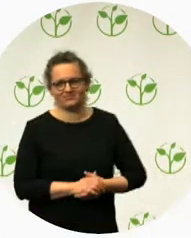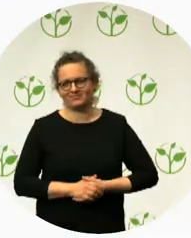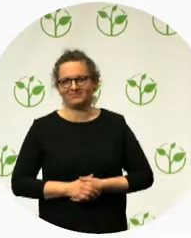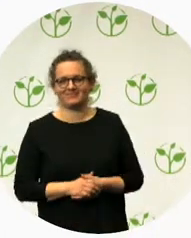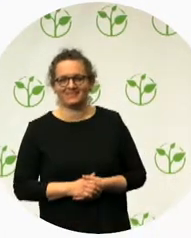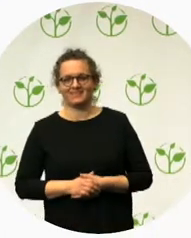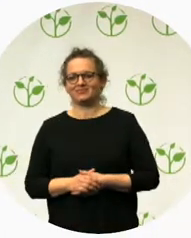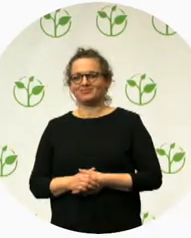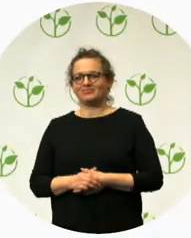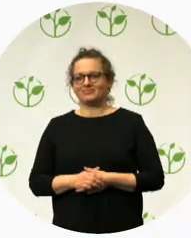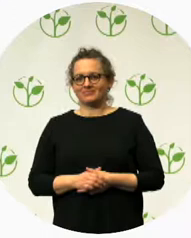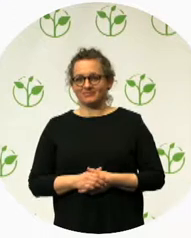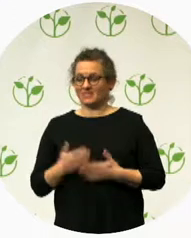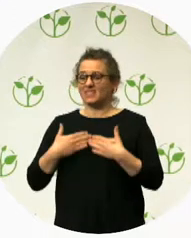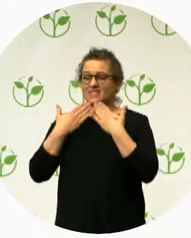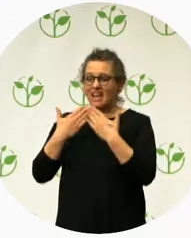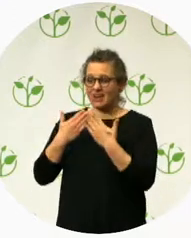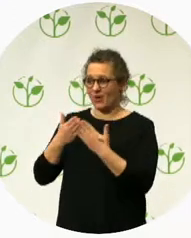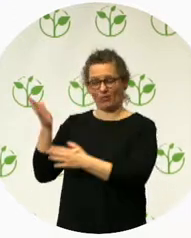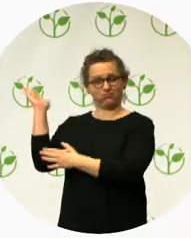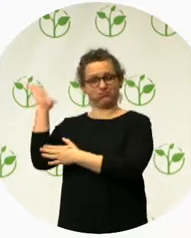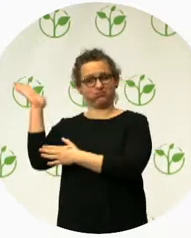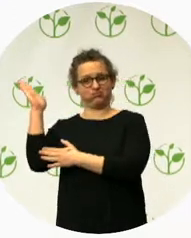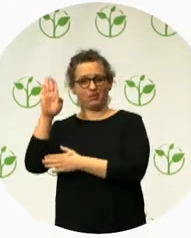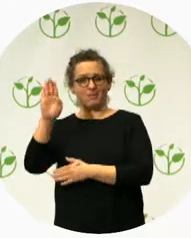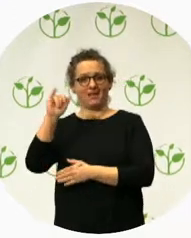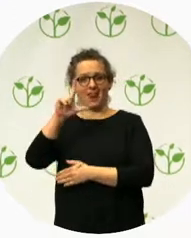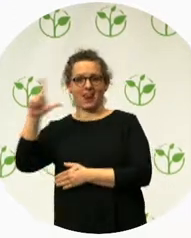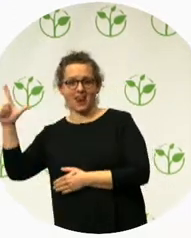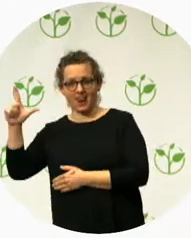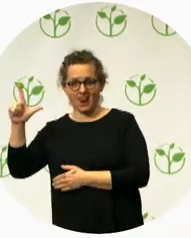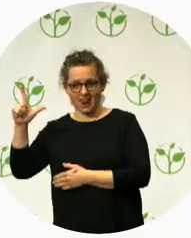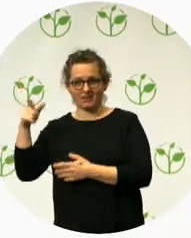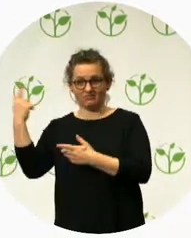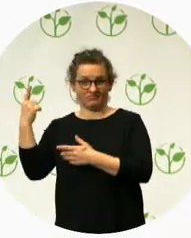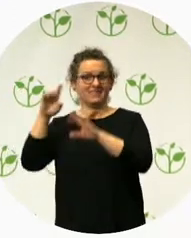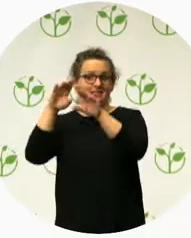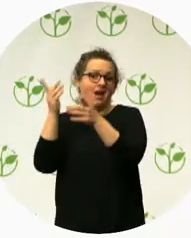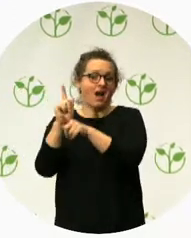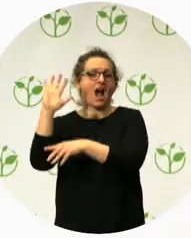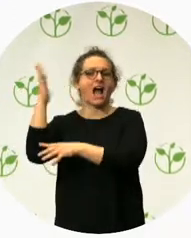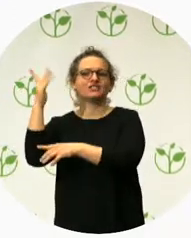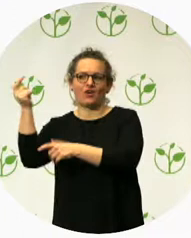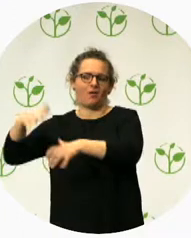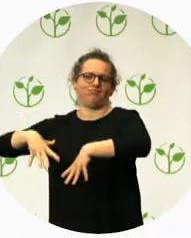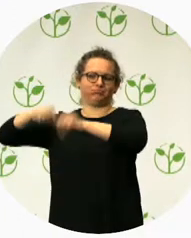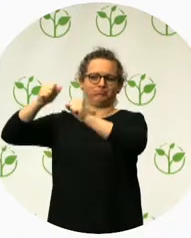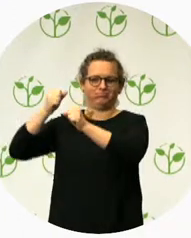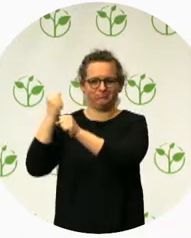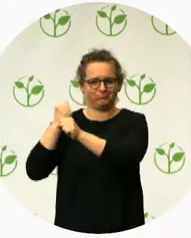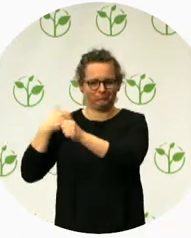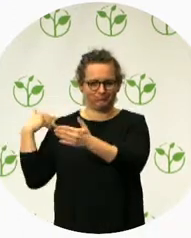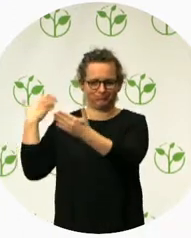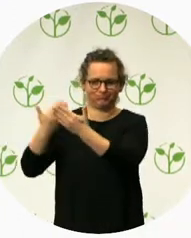Thank you, Bill Drayton, the founder of Ashoka, and thank you to the whole Ashoka